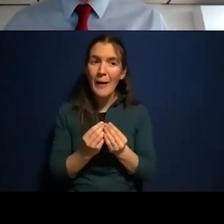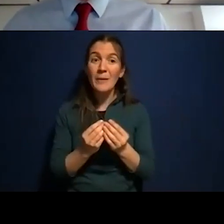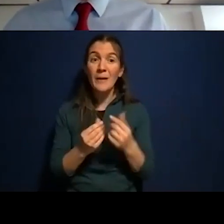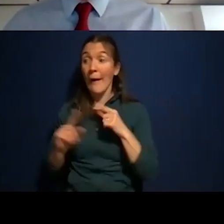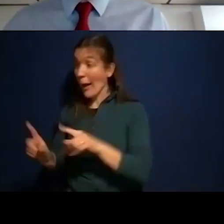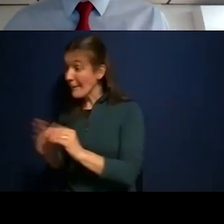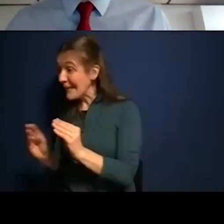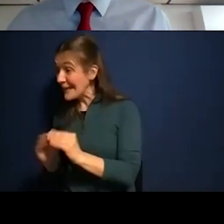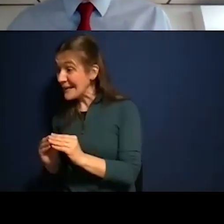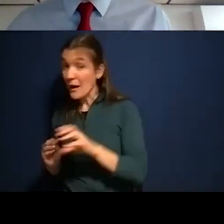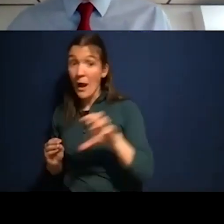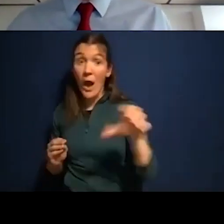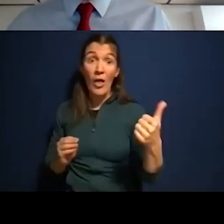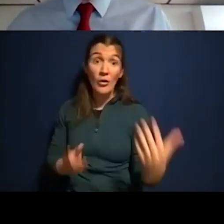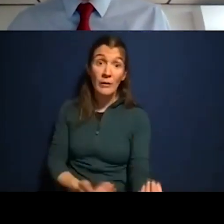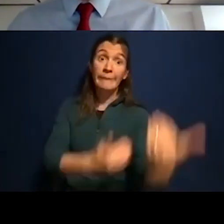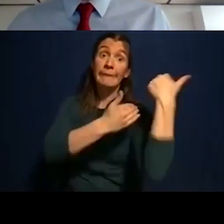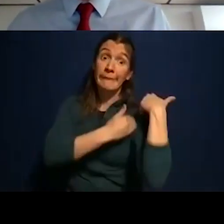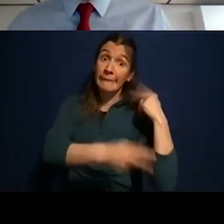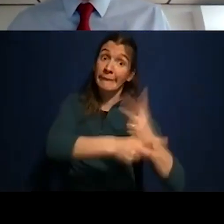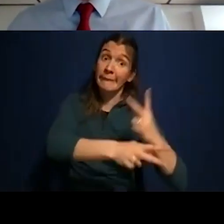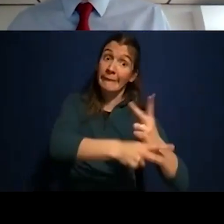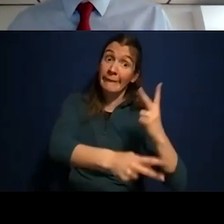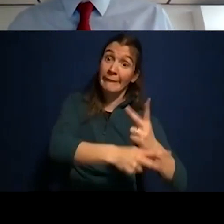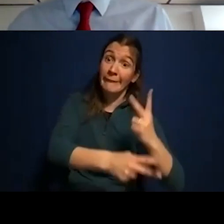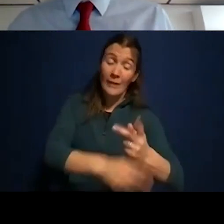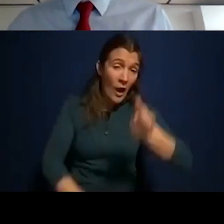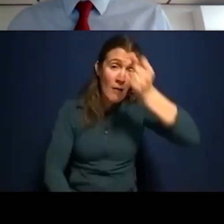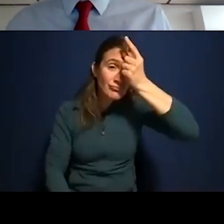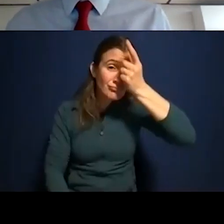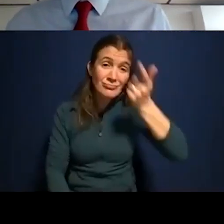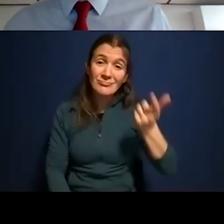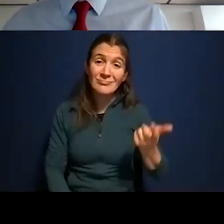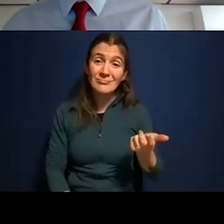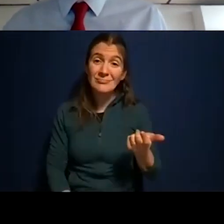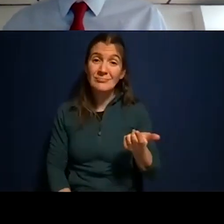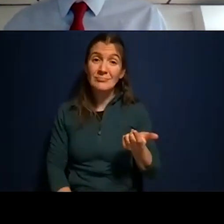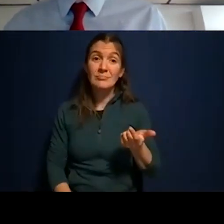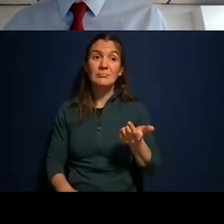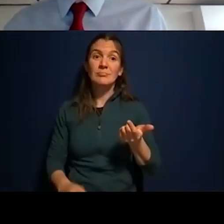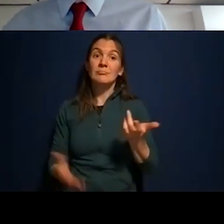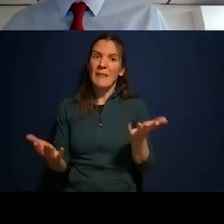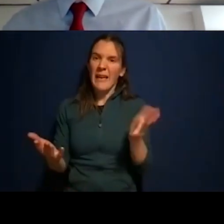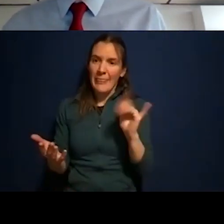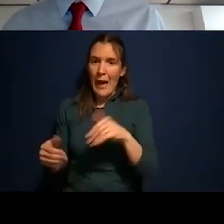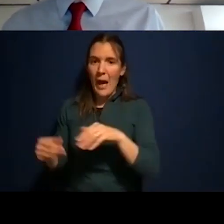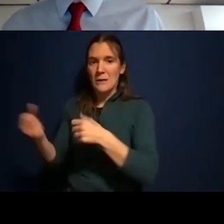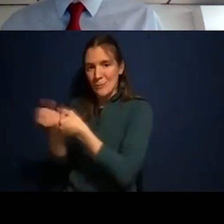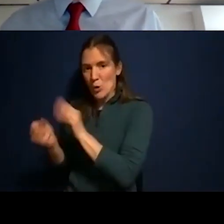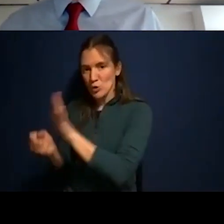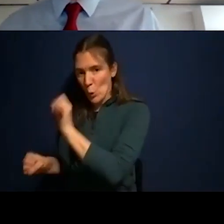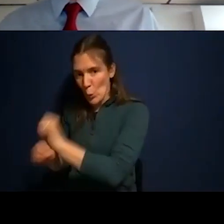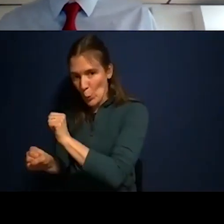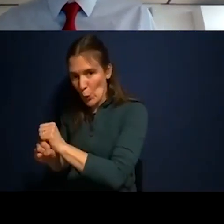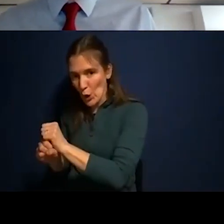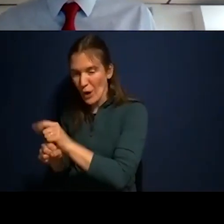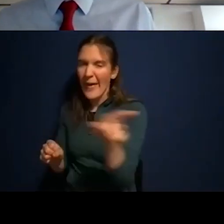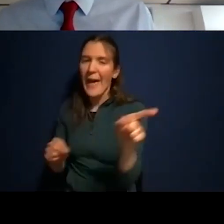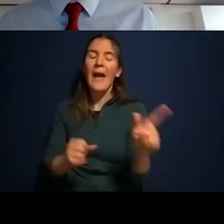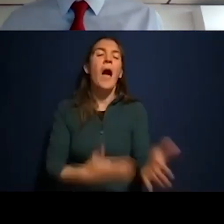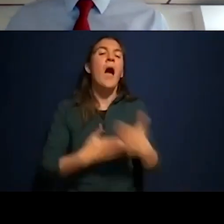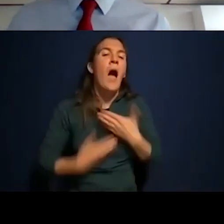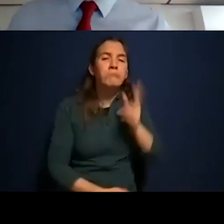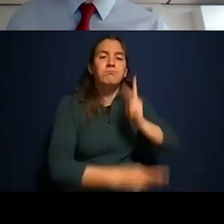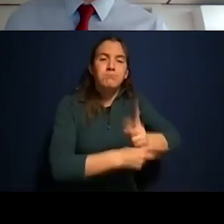the second parent's work in terms of in service to your select board service. So in